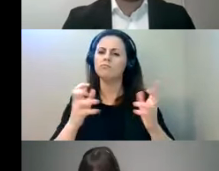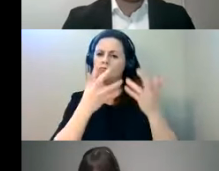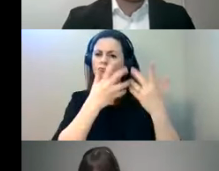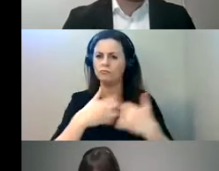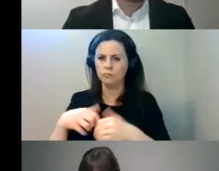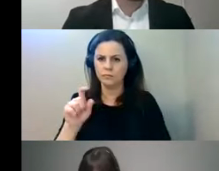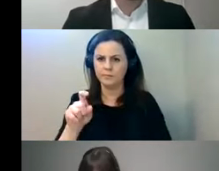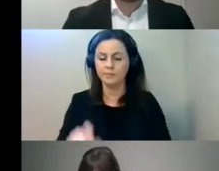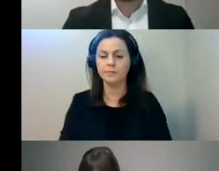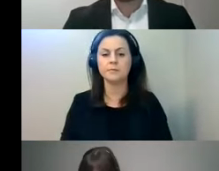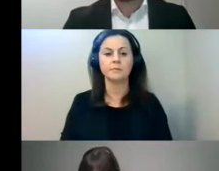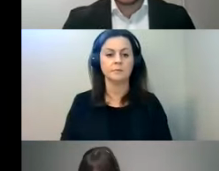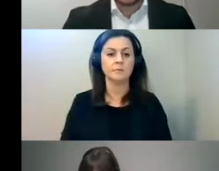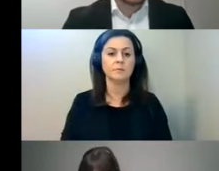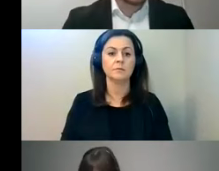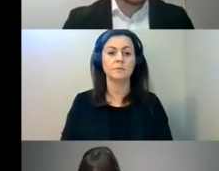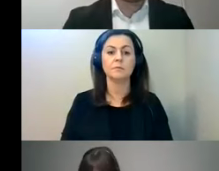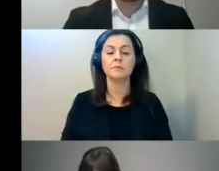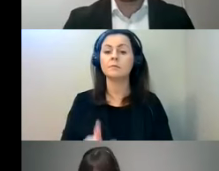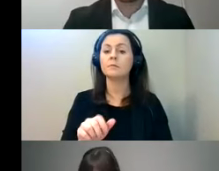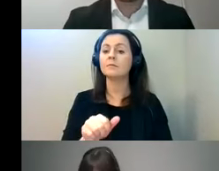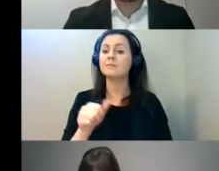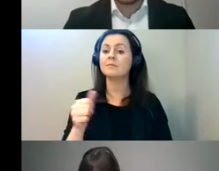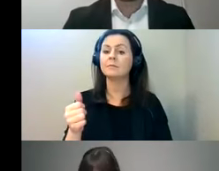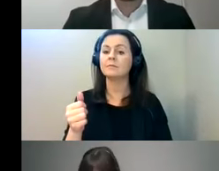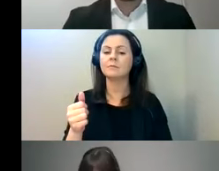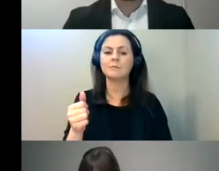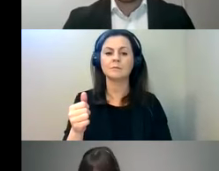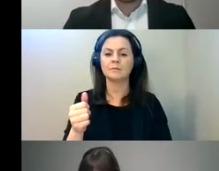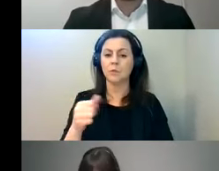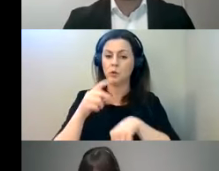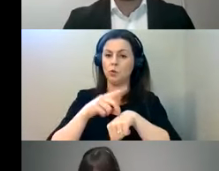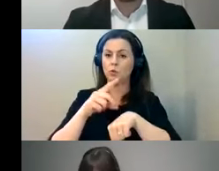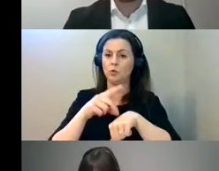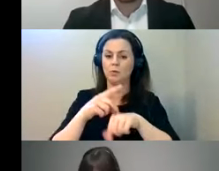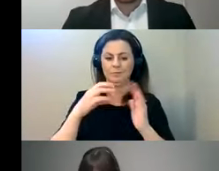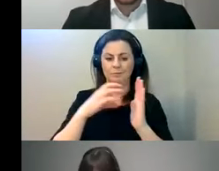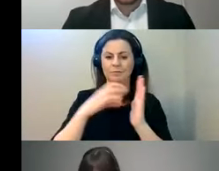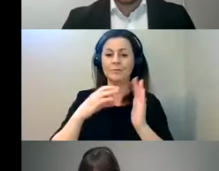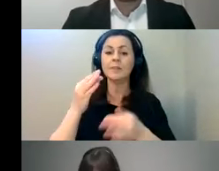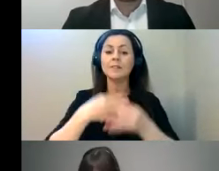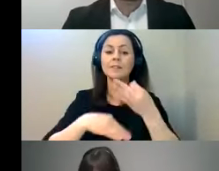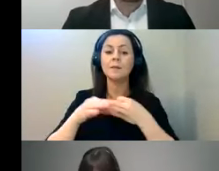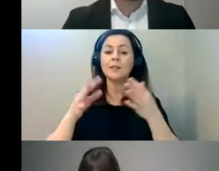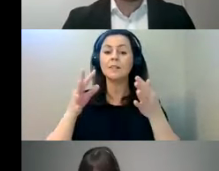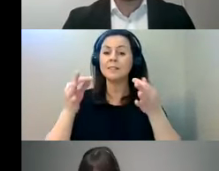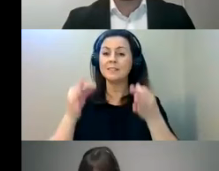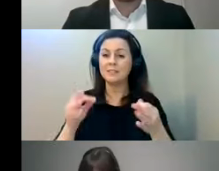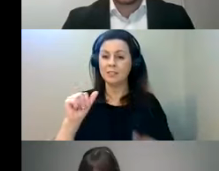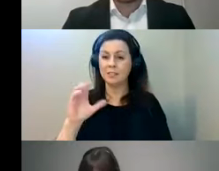Another duty that's actually expressly set out in the Substitute Decisions Act is that an attorney